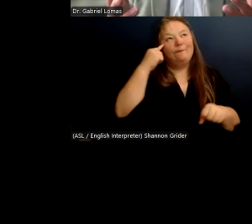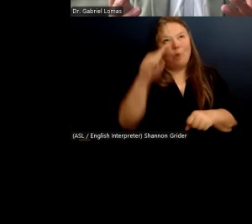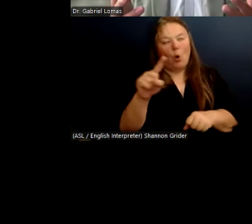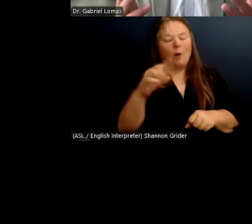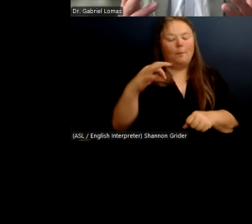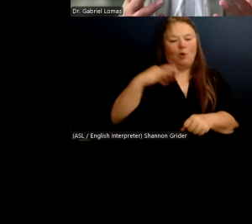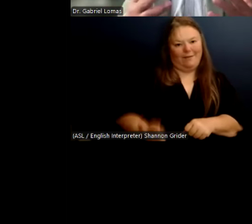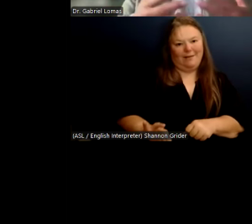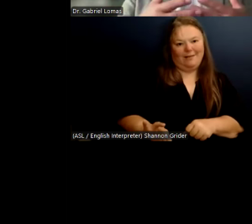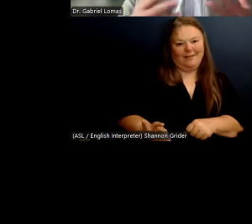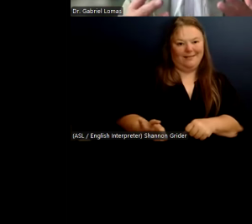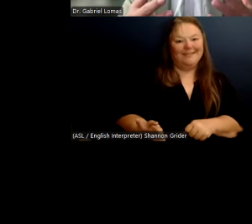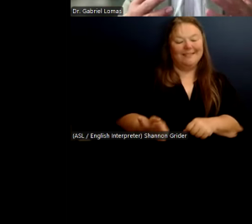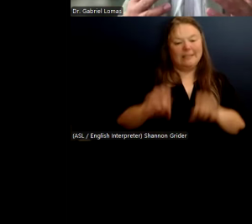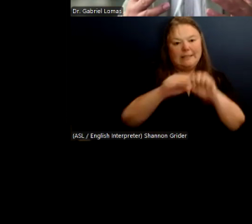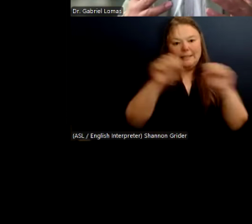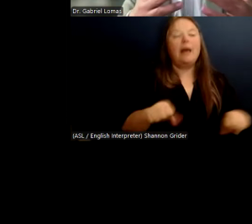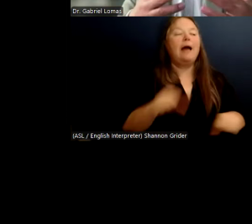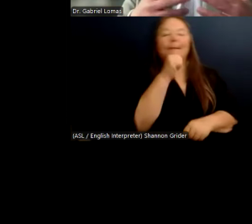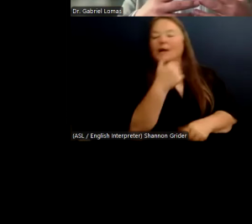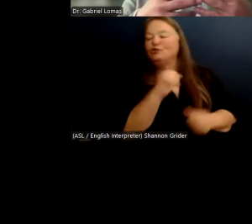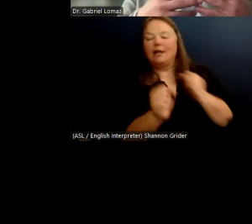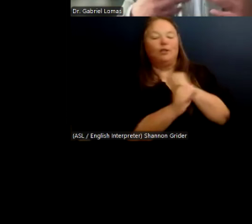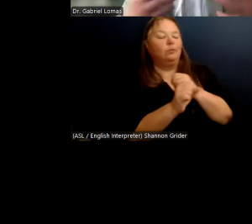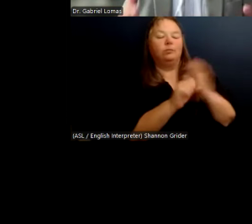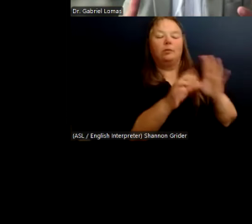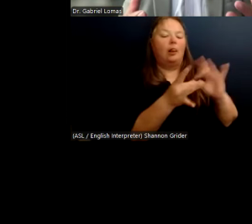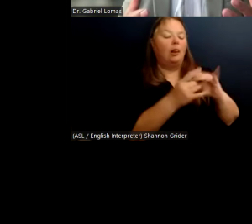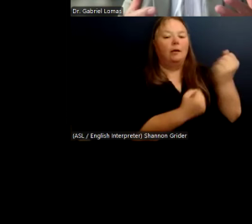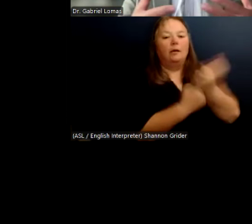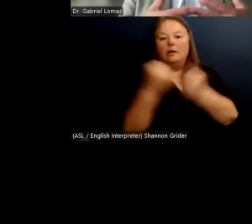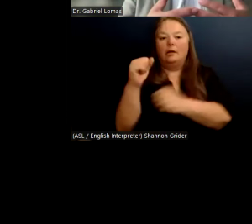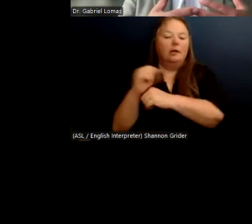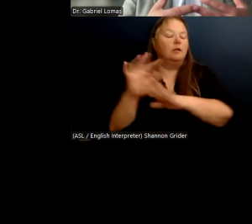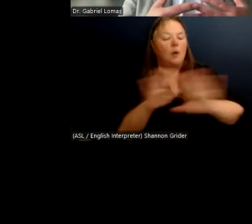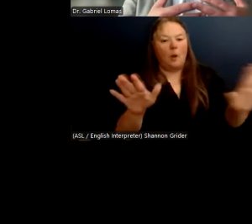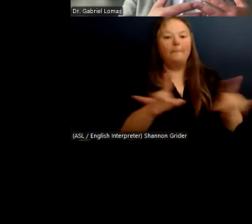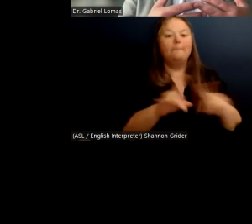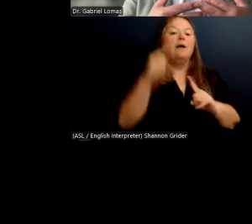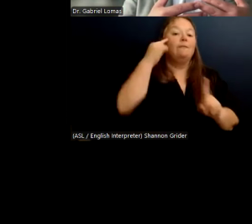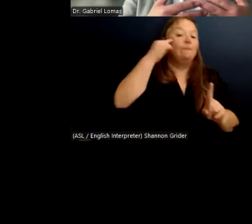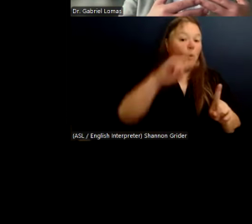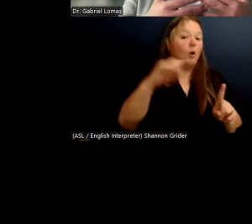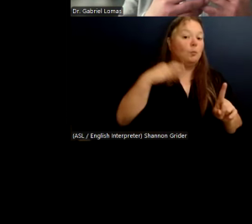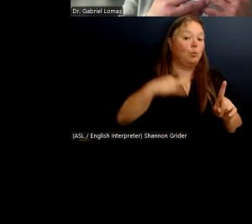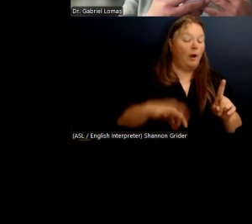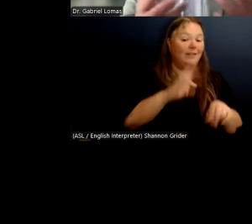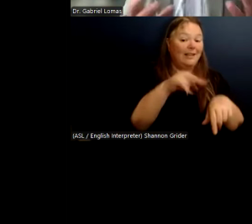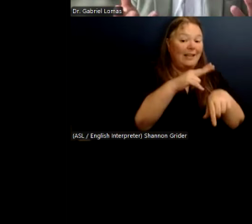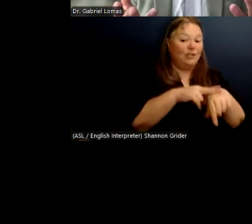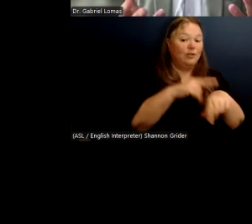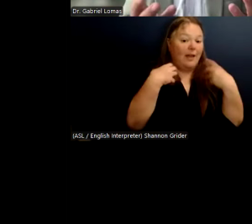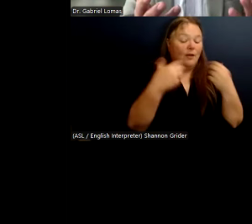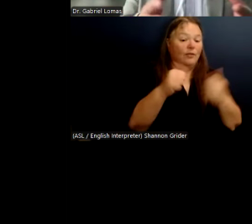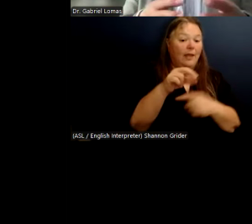political, platform. Not at all. Like, I think, if for-profit nature of healthcare, if that's what